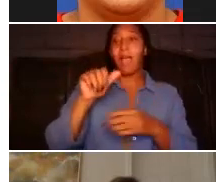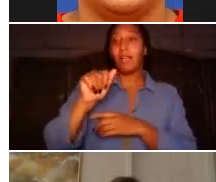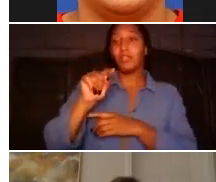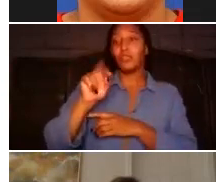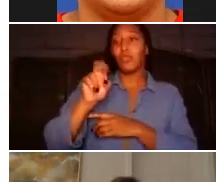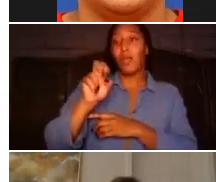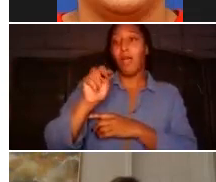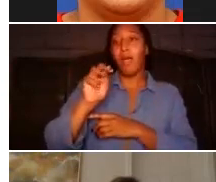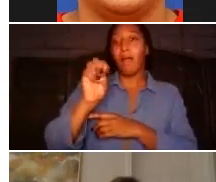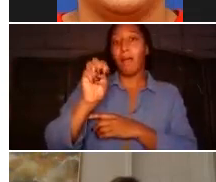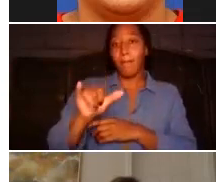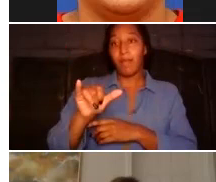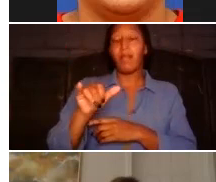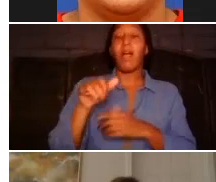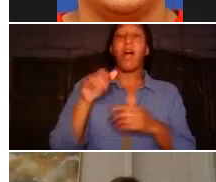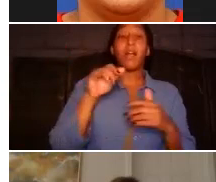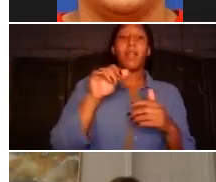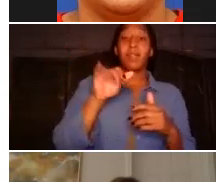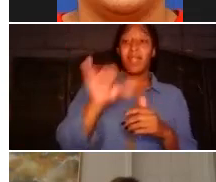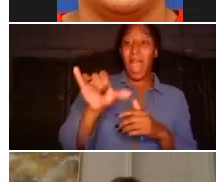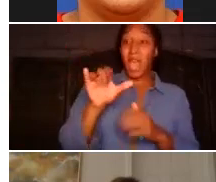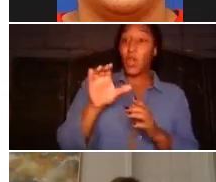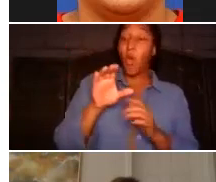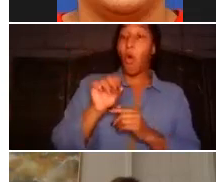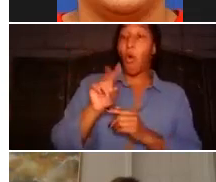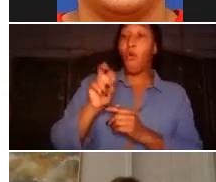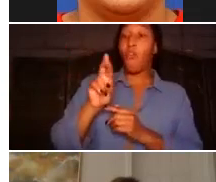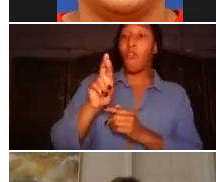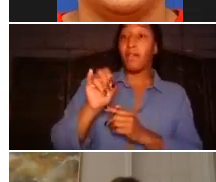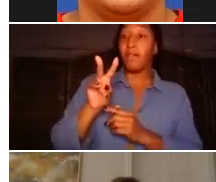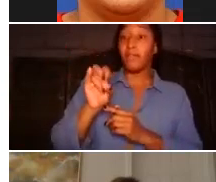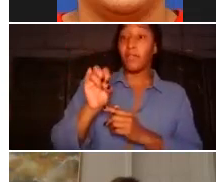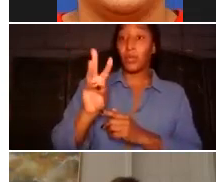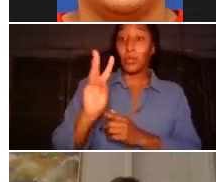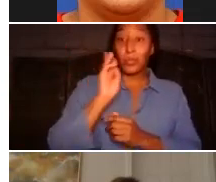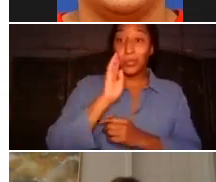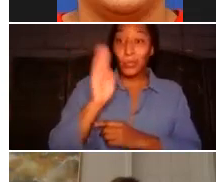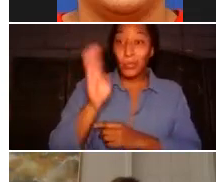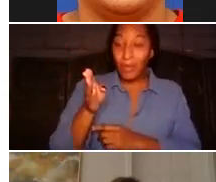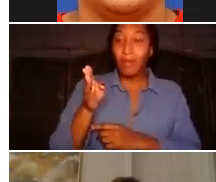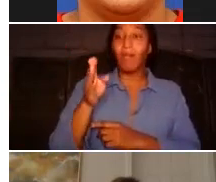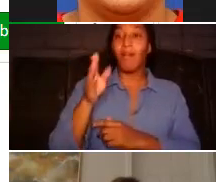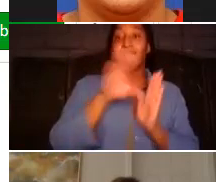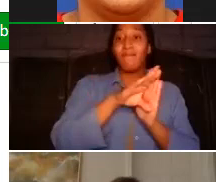will complete the discussion. Problem set 12 actually deals with